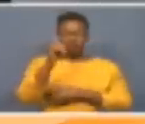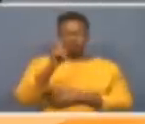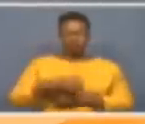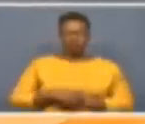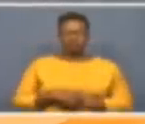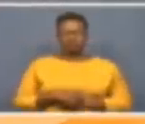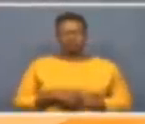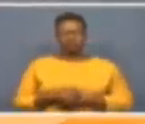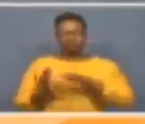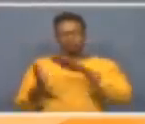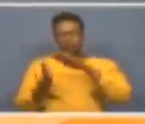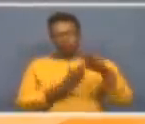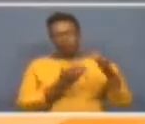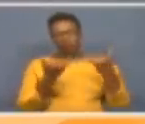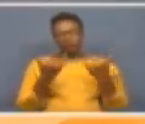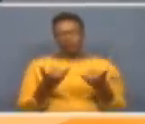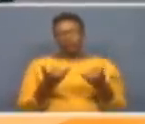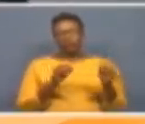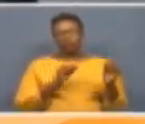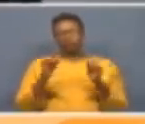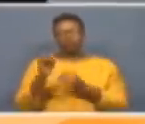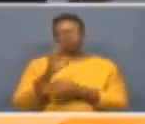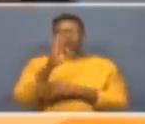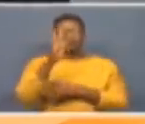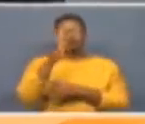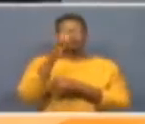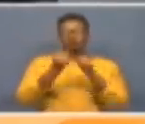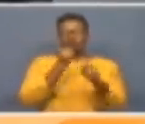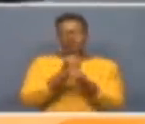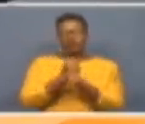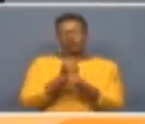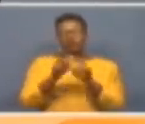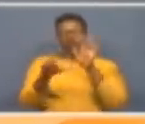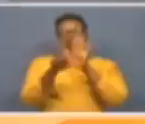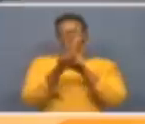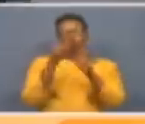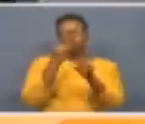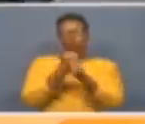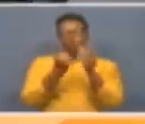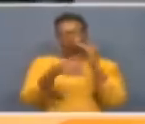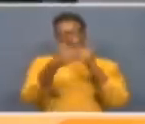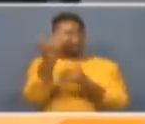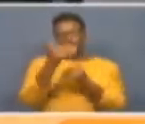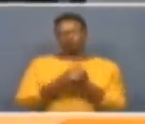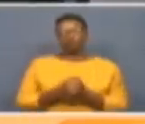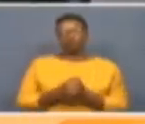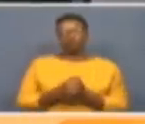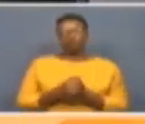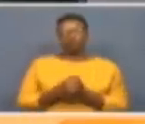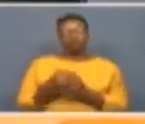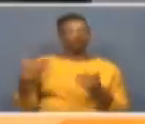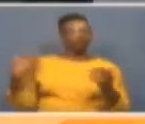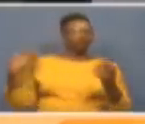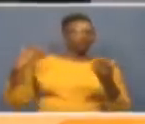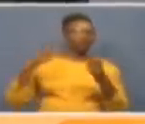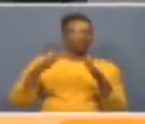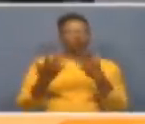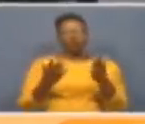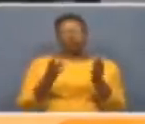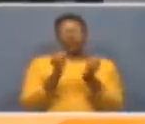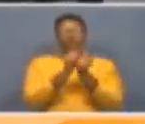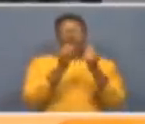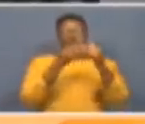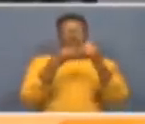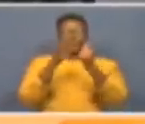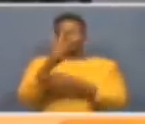Let's now trace Lady Justice Philomena Mwilu's 34 years in the legal profession. Lady Justice Philomena Mwilu graduated in 1984 from